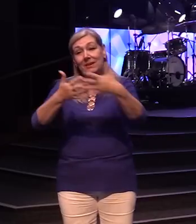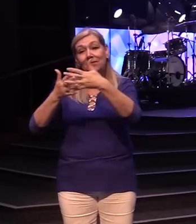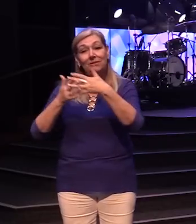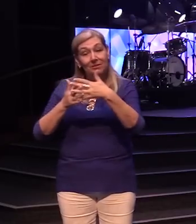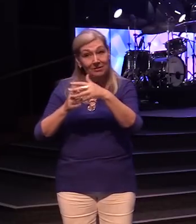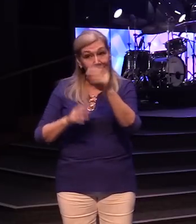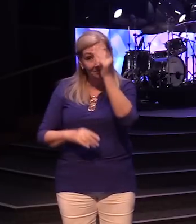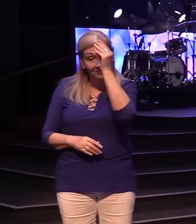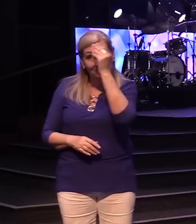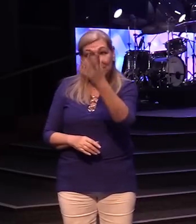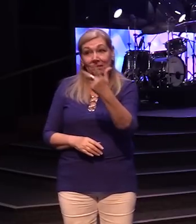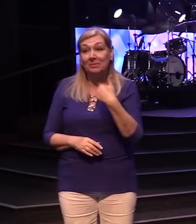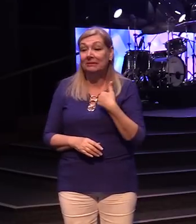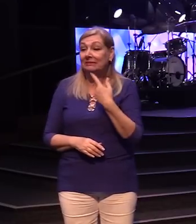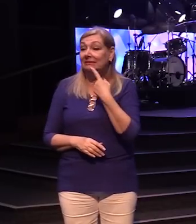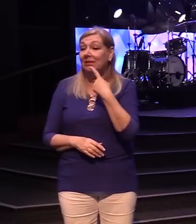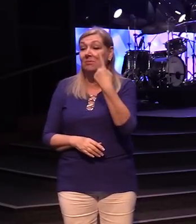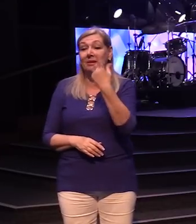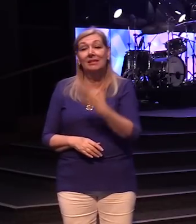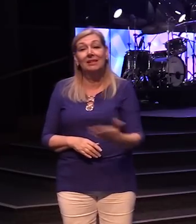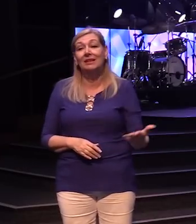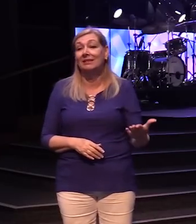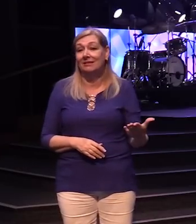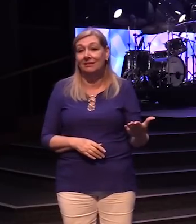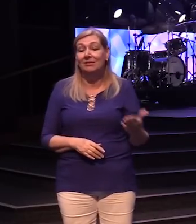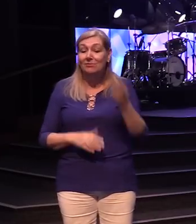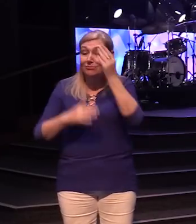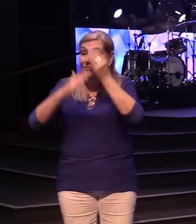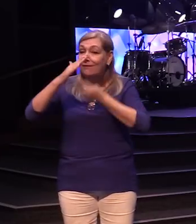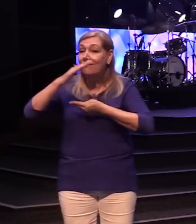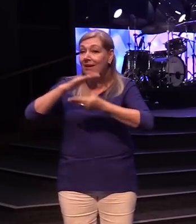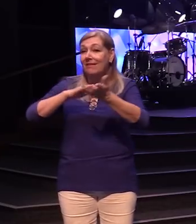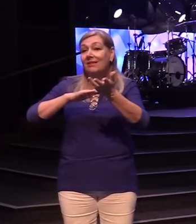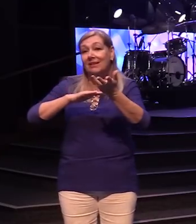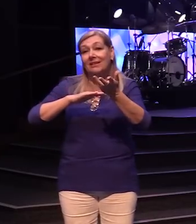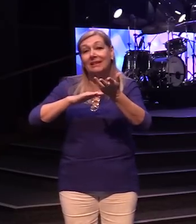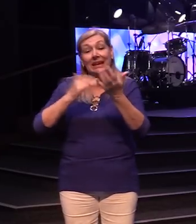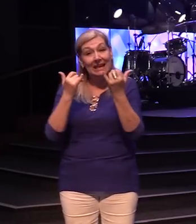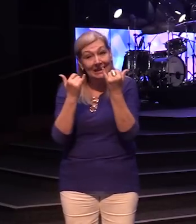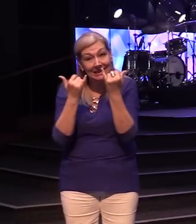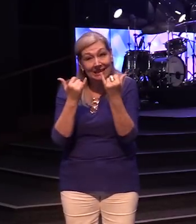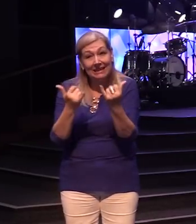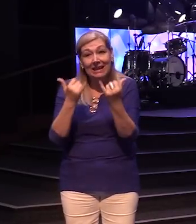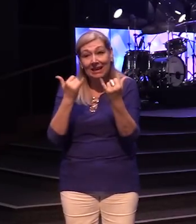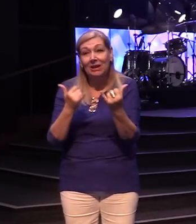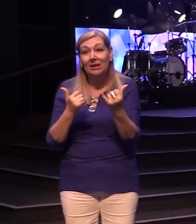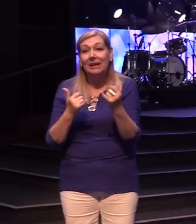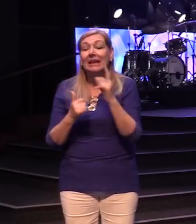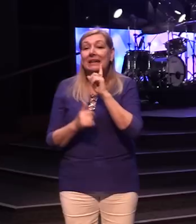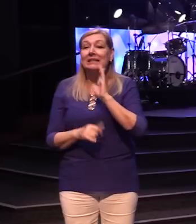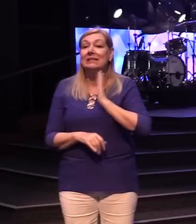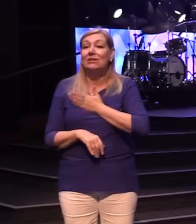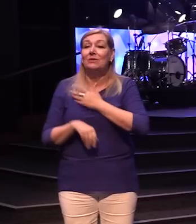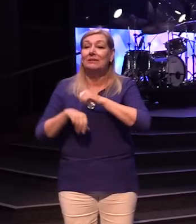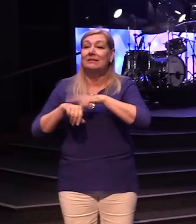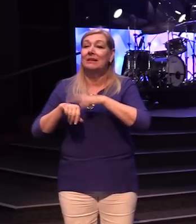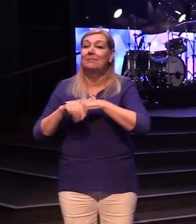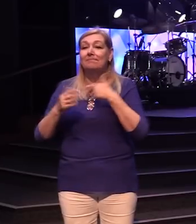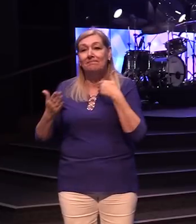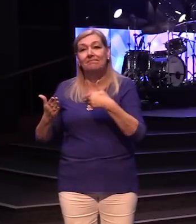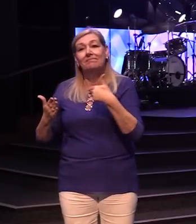But I want to say this prophetically. Now is the winter of our discontent.